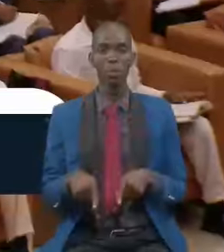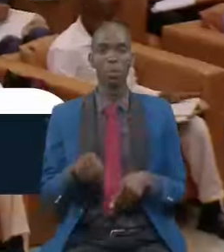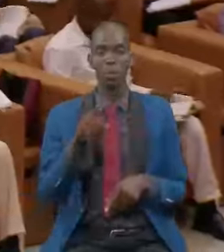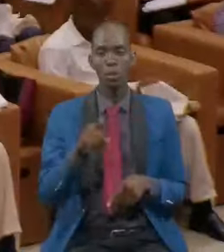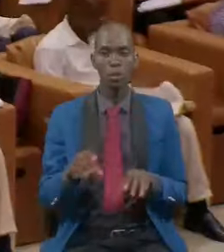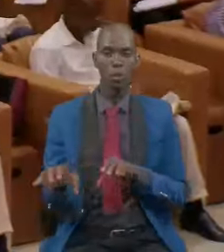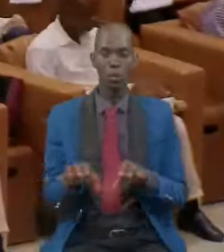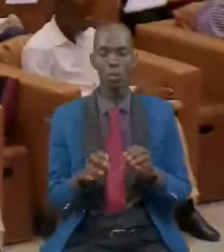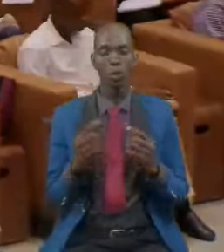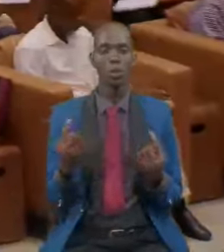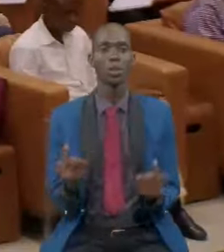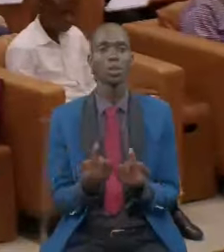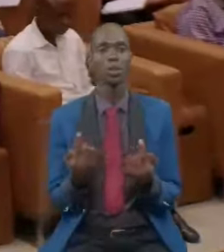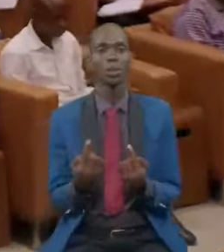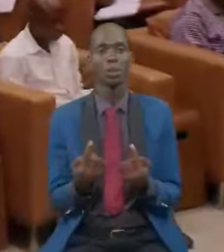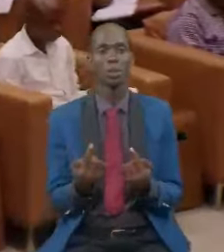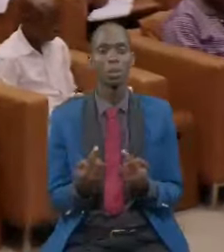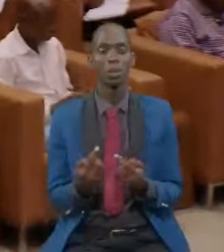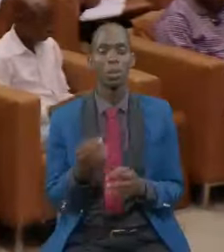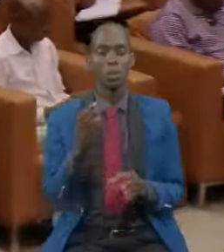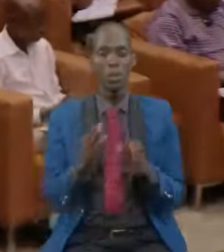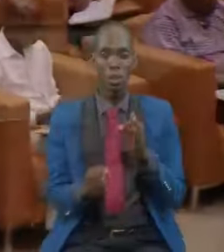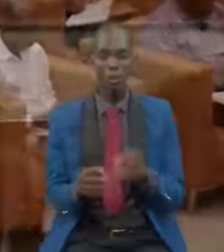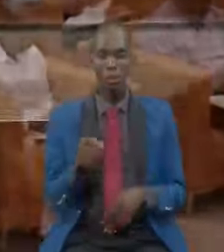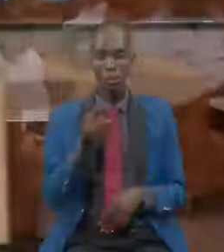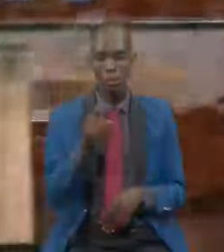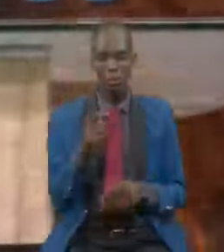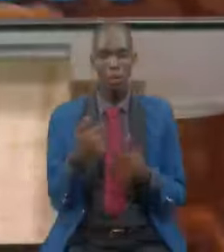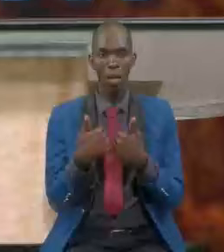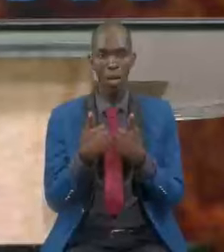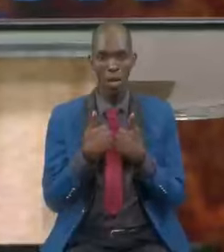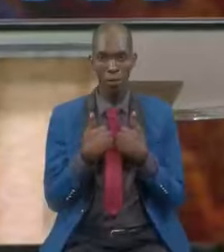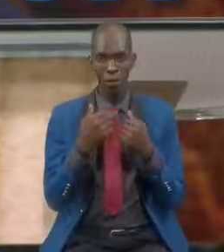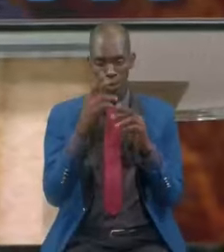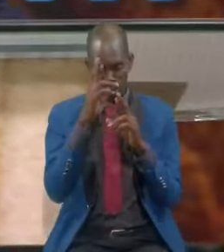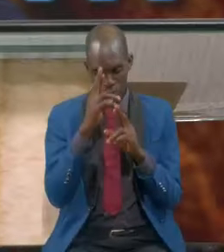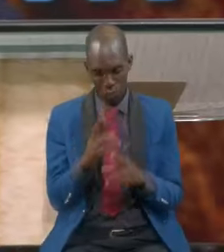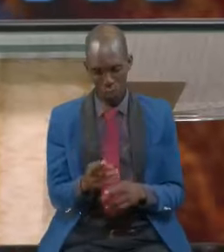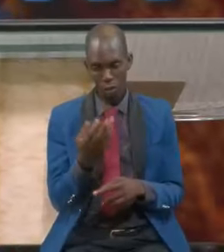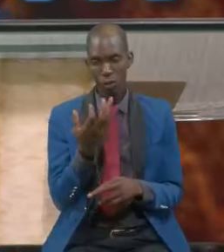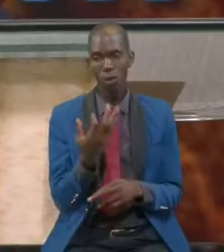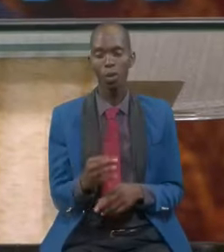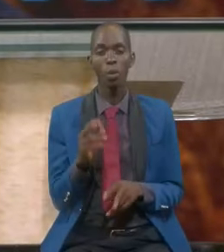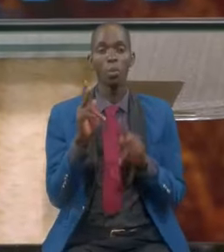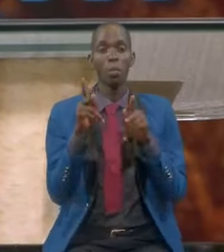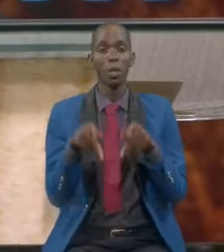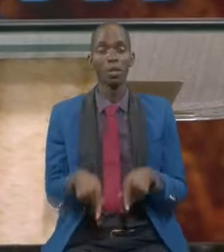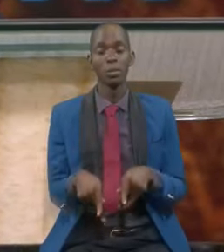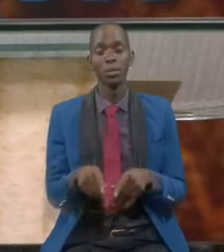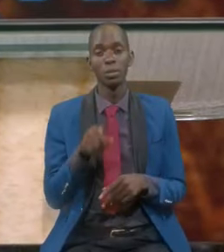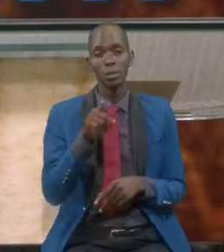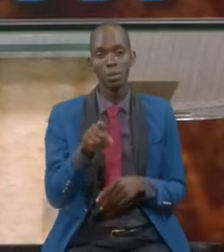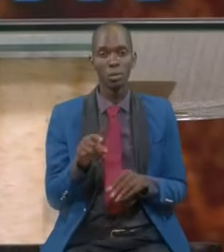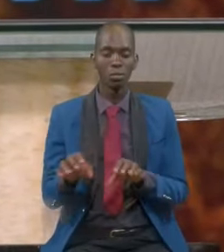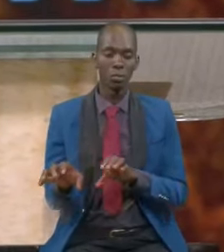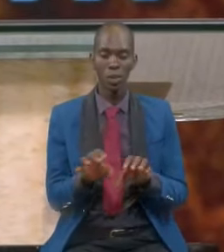commit sin. If ye have respect of persons, ye commit